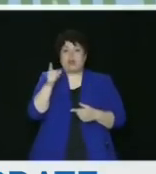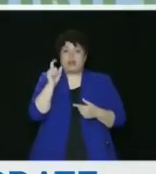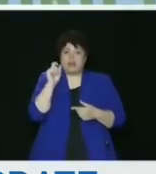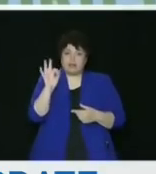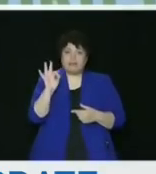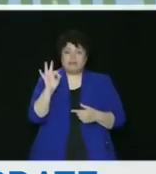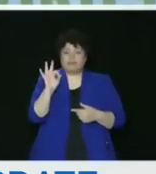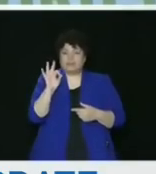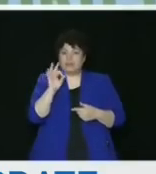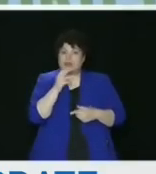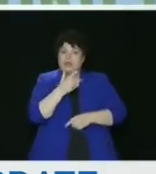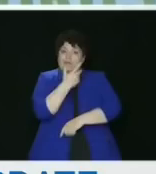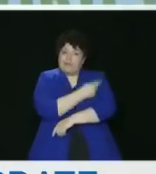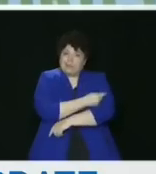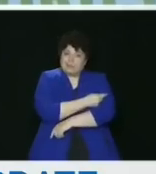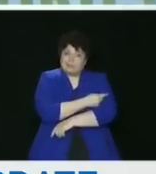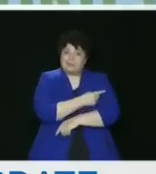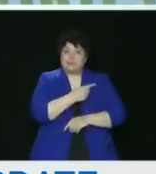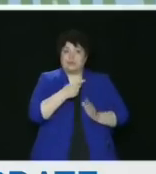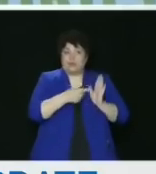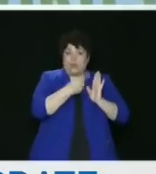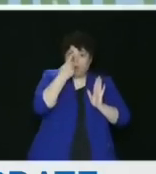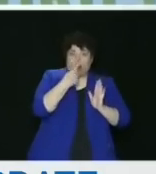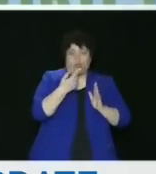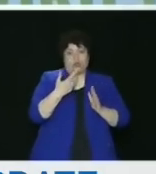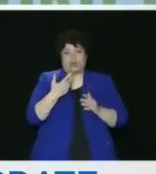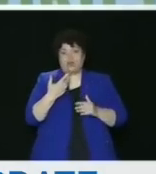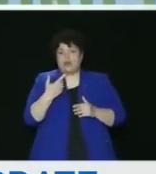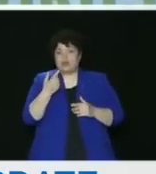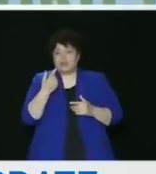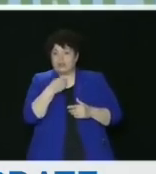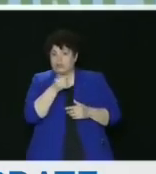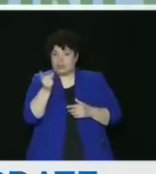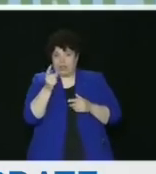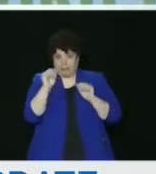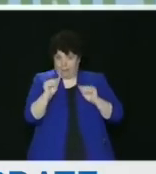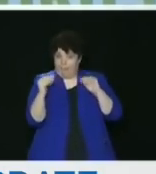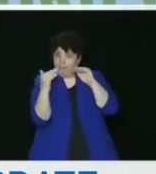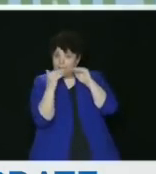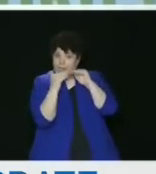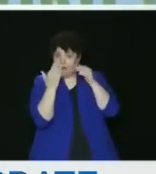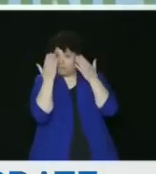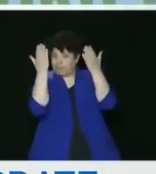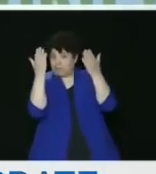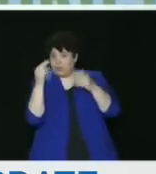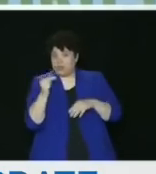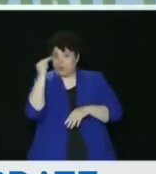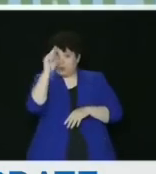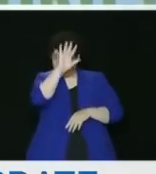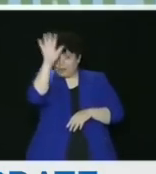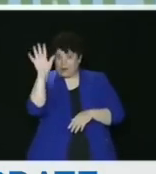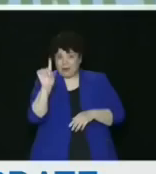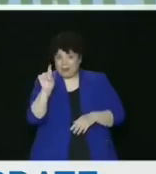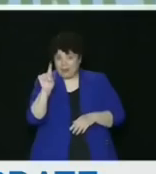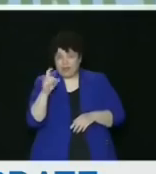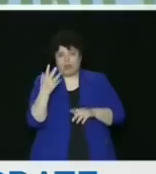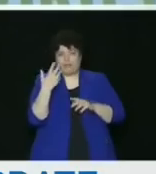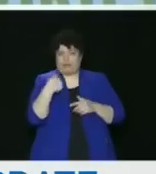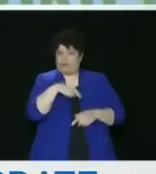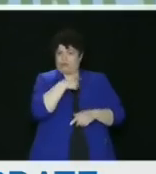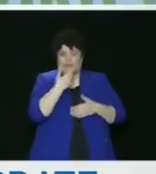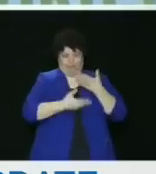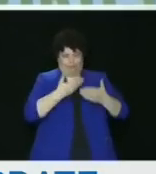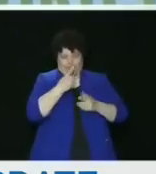number or not, strive for, let's just say, can you be as good as the territories and keep going until you're as good as them for